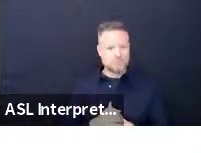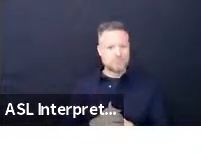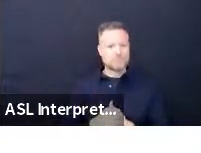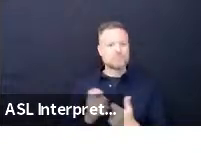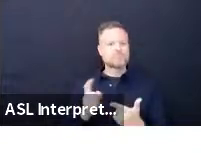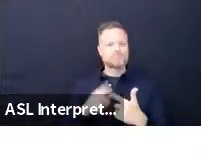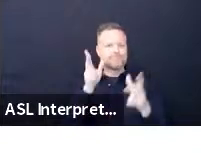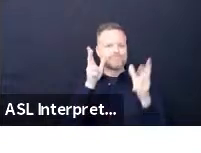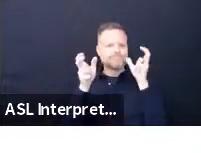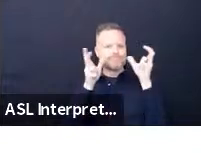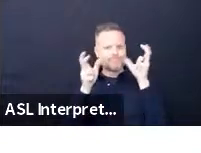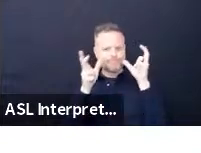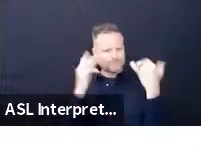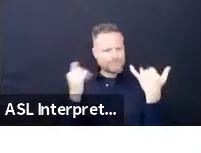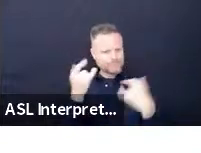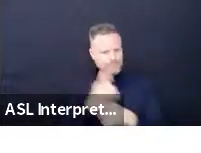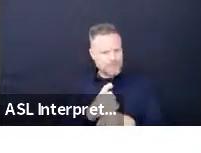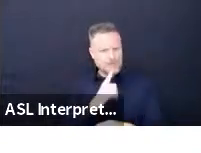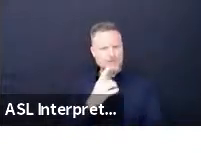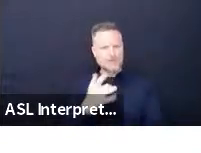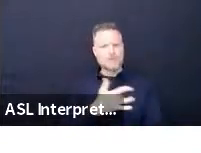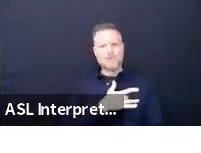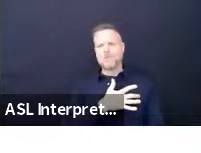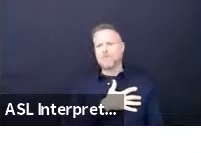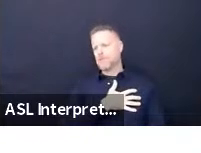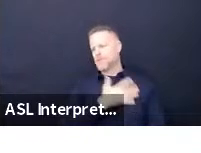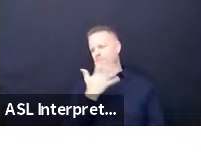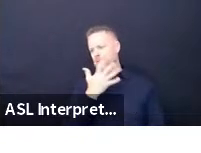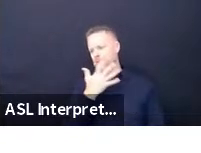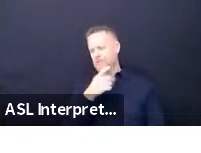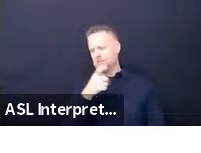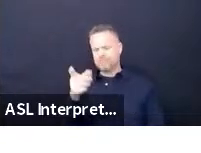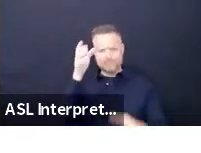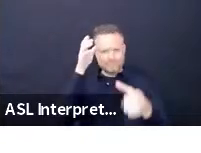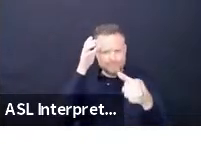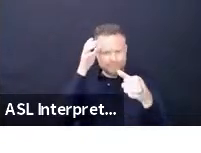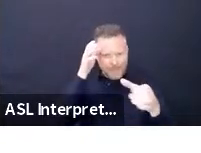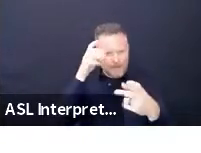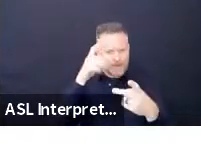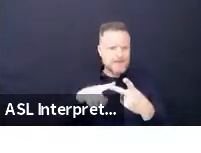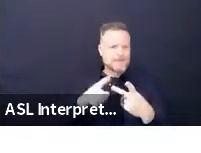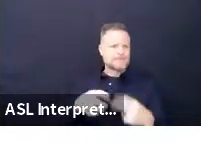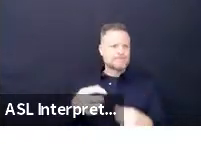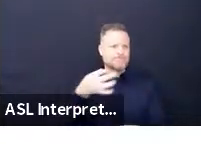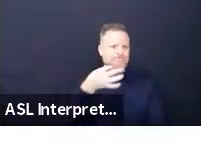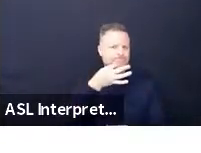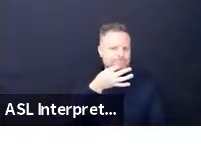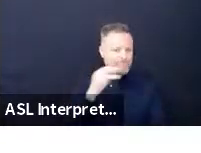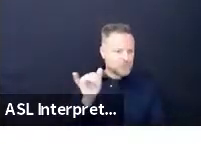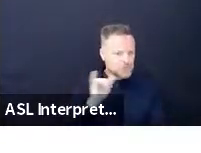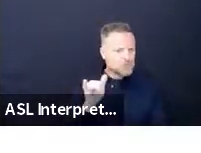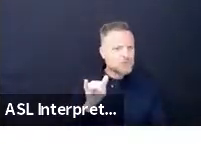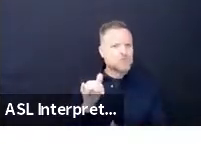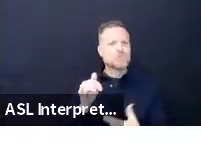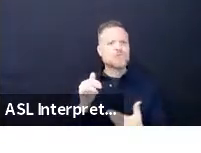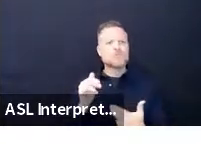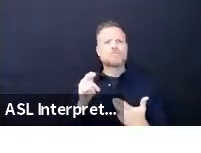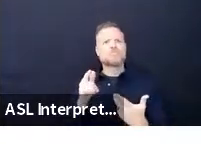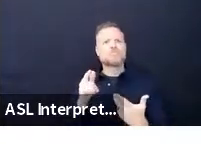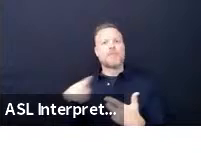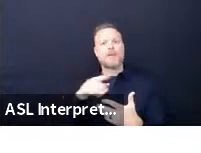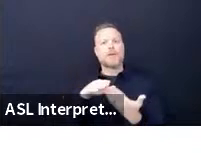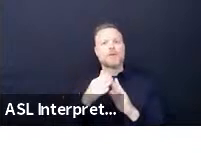was really struck by the vast knowledge, range of expertise, and really deep community